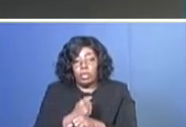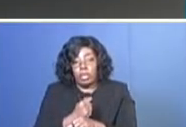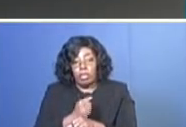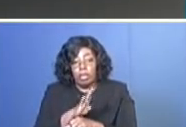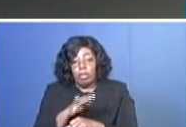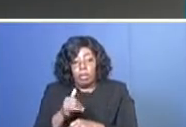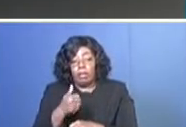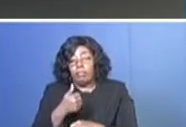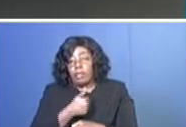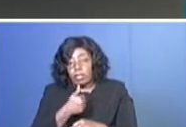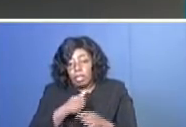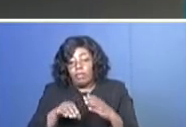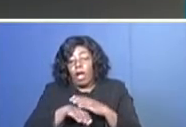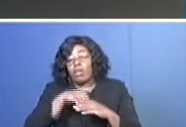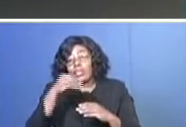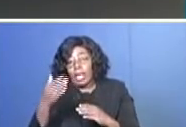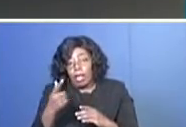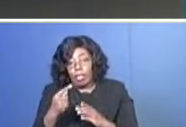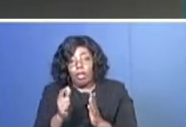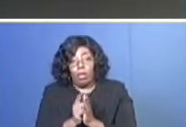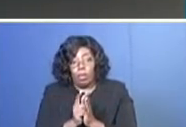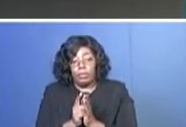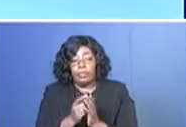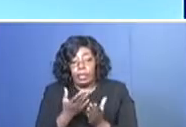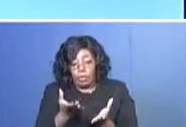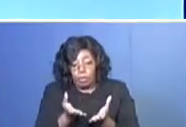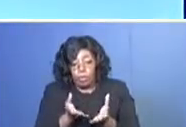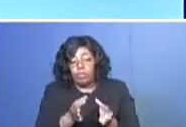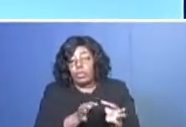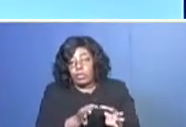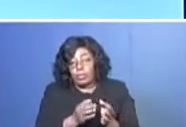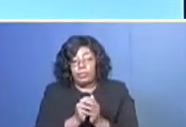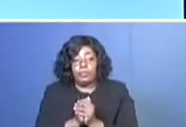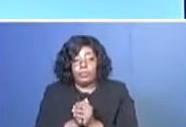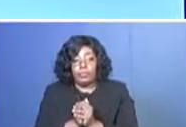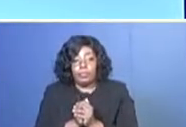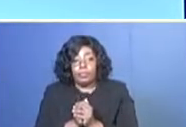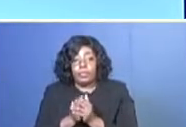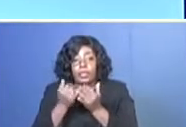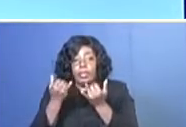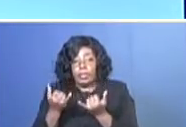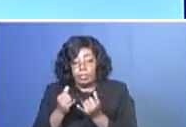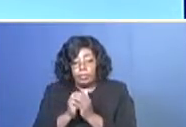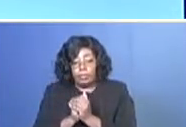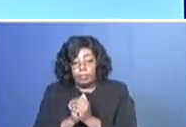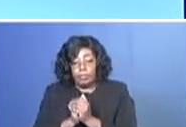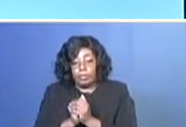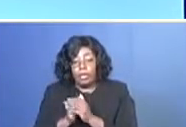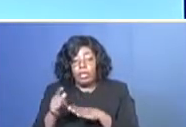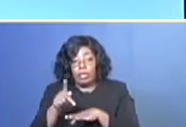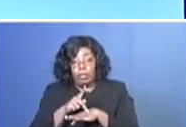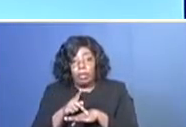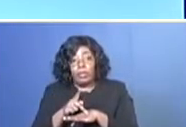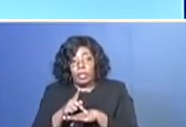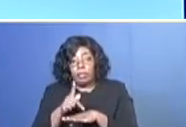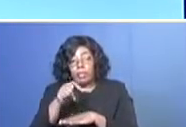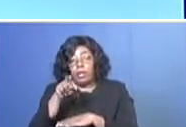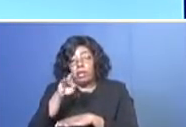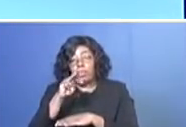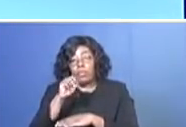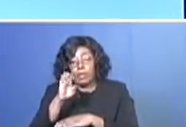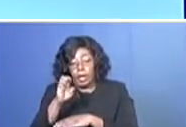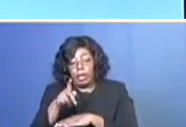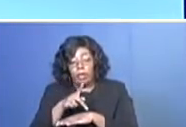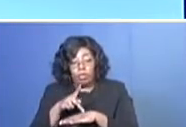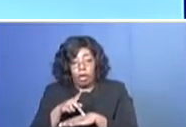law, and so we'll sit and speak with them and explain our position. Well, the acquisition of prime property here in the capital seen as